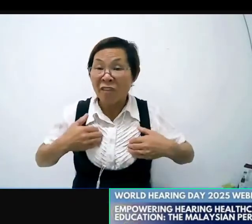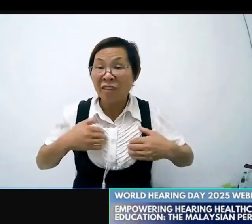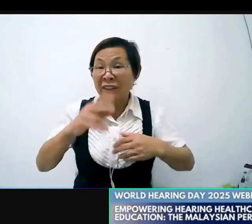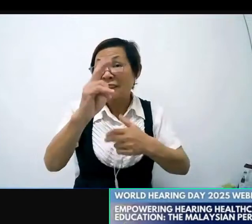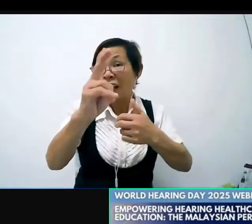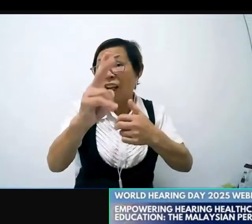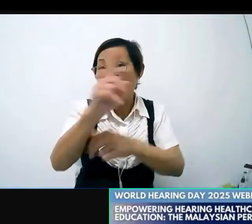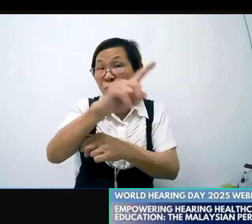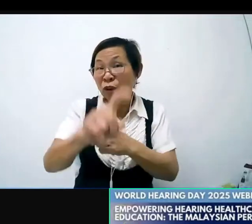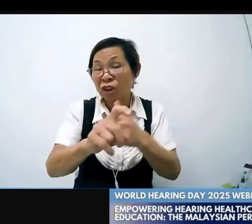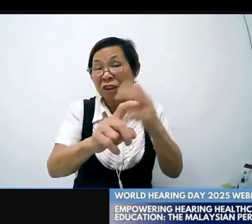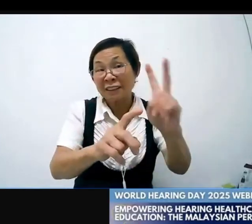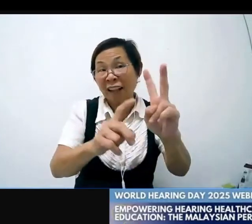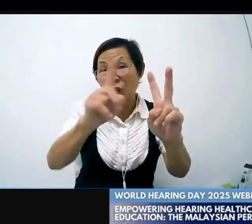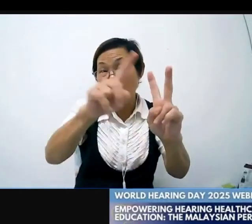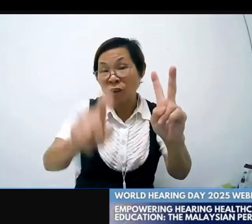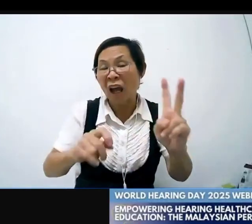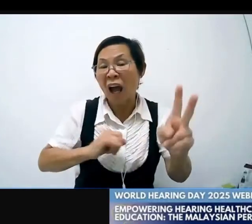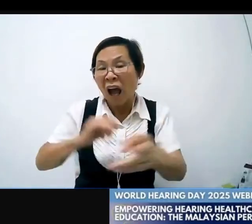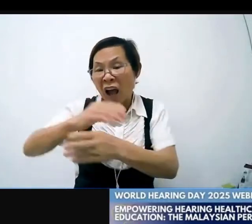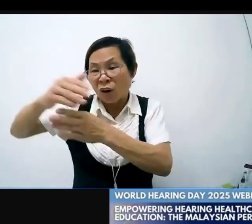So meaning that I just conclude your